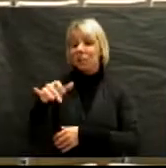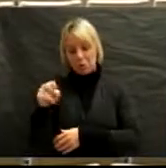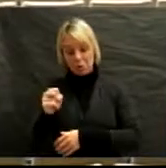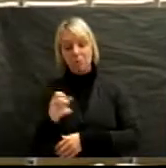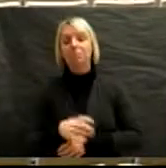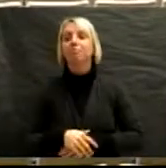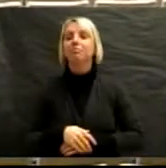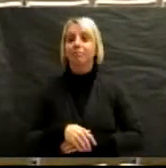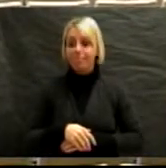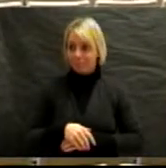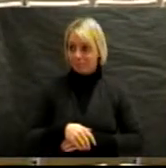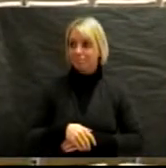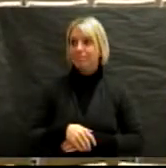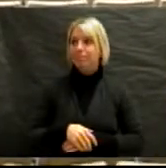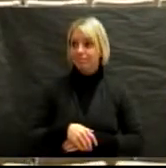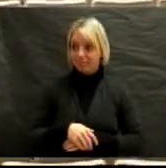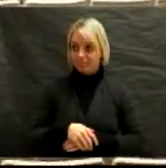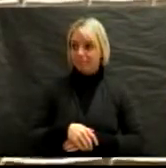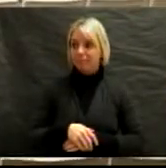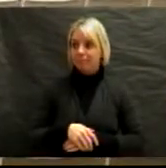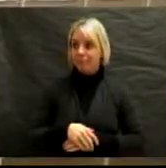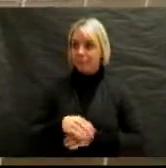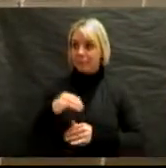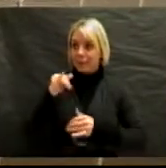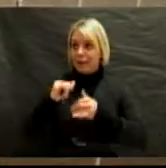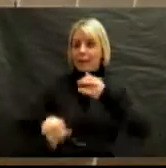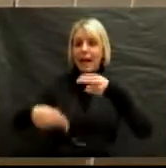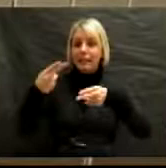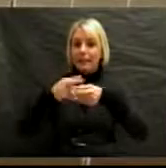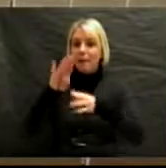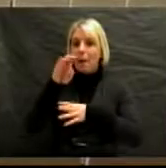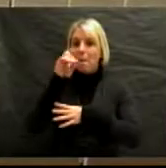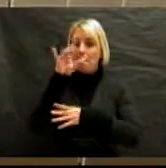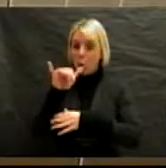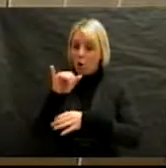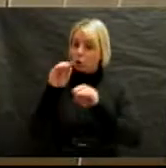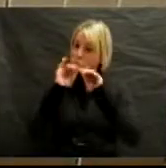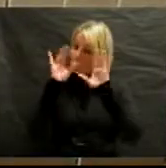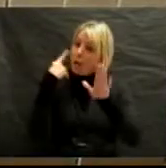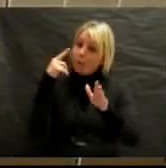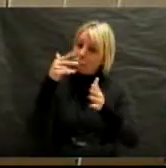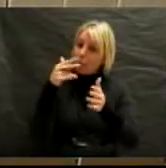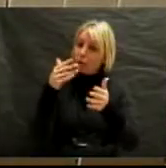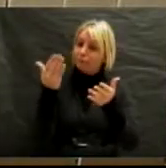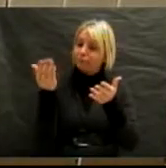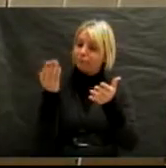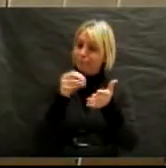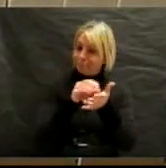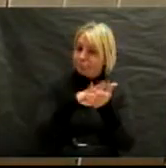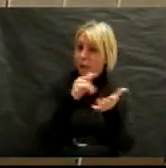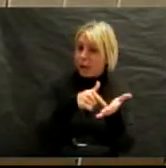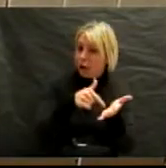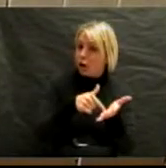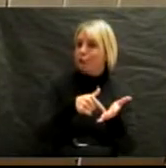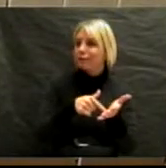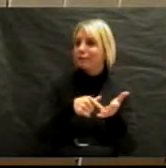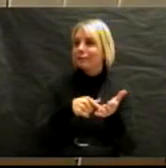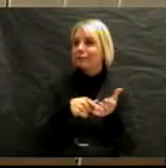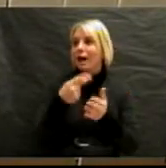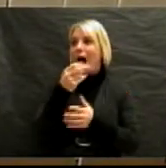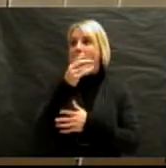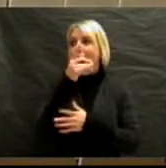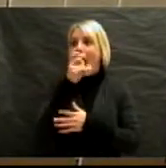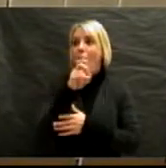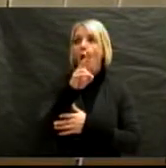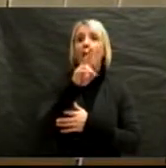His last name is Bodie, just to make sure that we clear for the record. Howard Bodie has now been nominated for clerk. Could you ask us if he